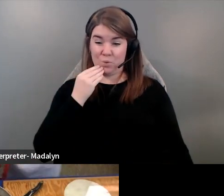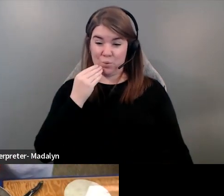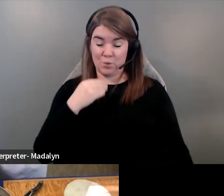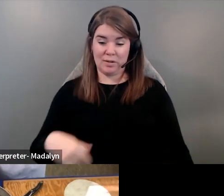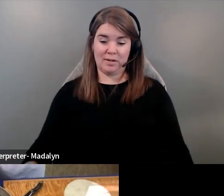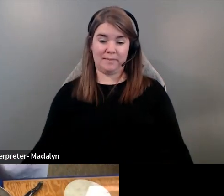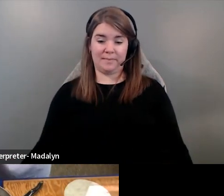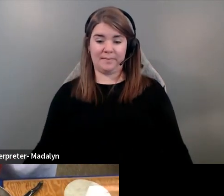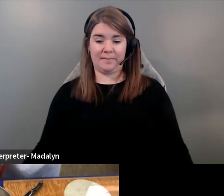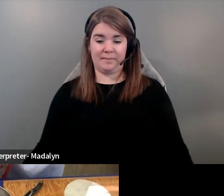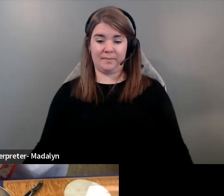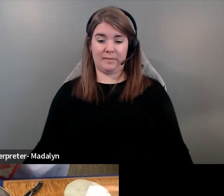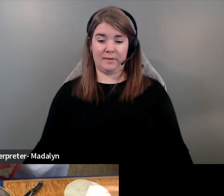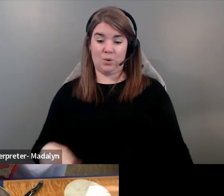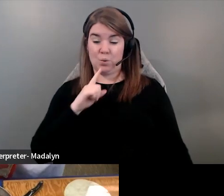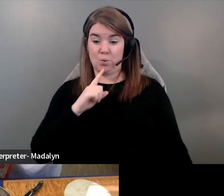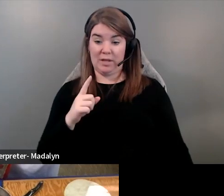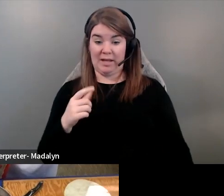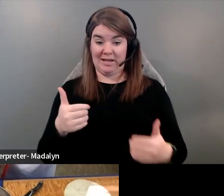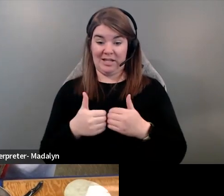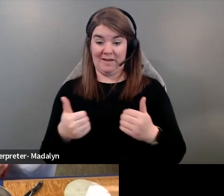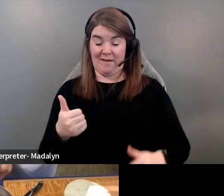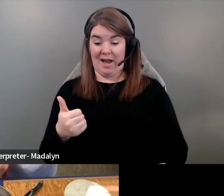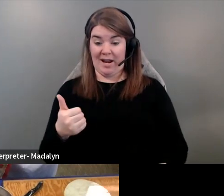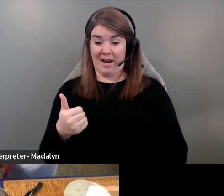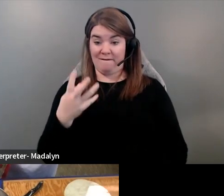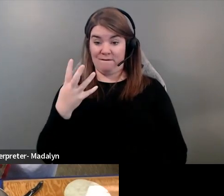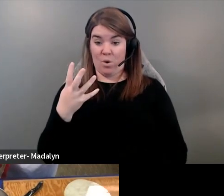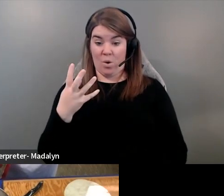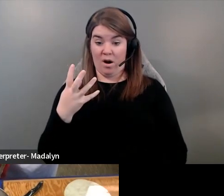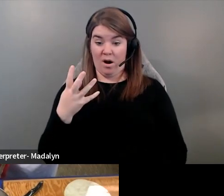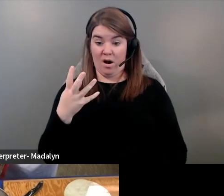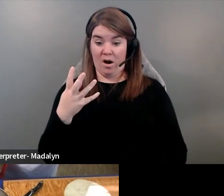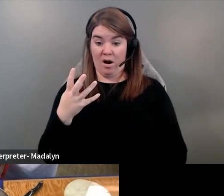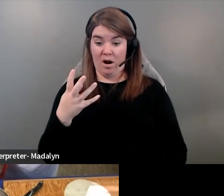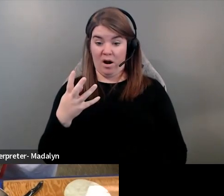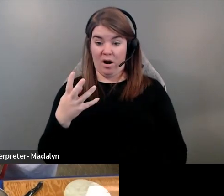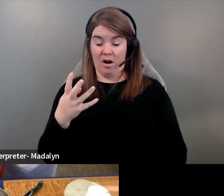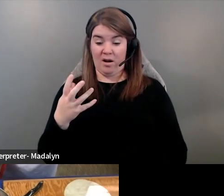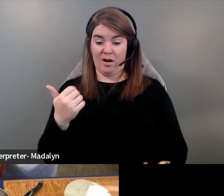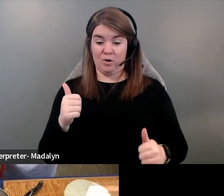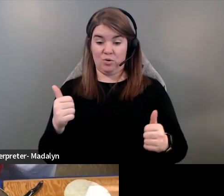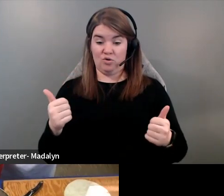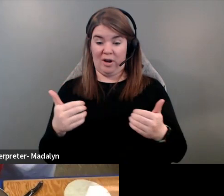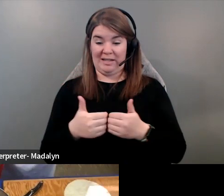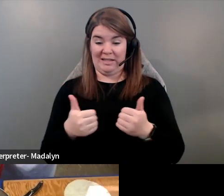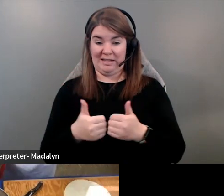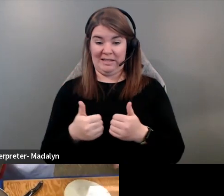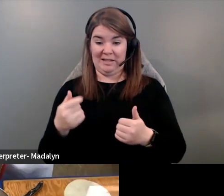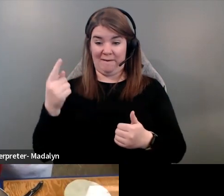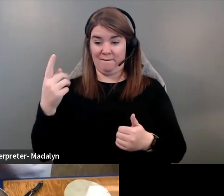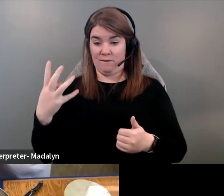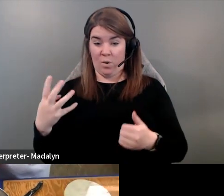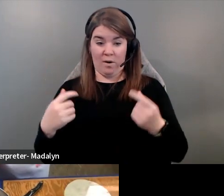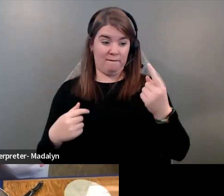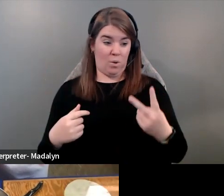To divide it into 4, I would kind of go through the pan like this and move it into 4 separate little things.